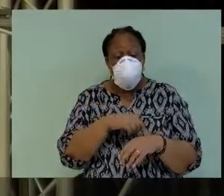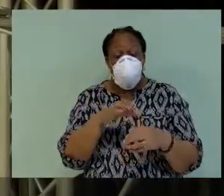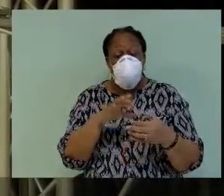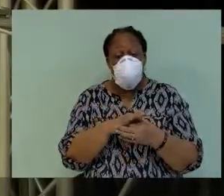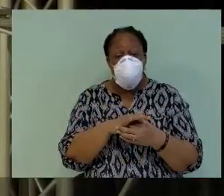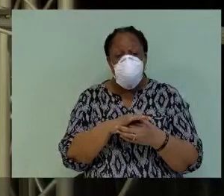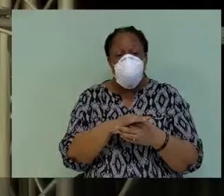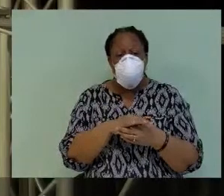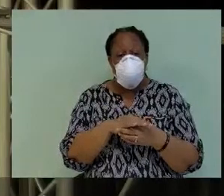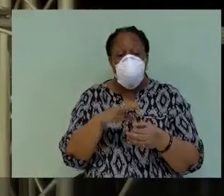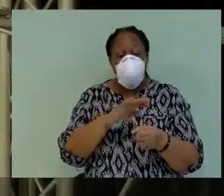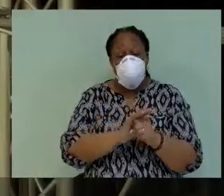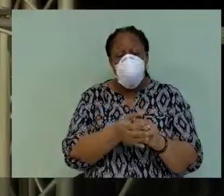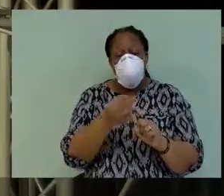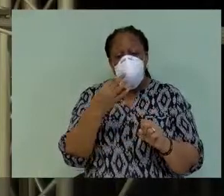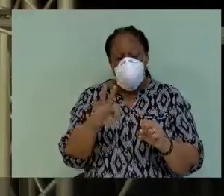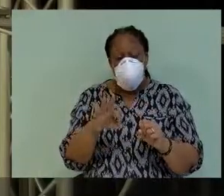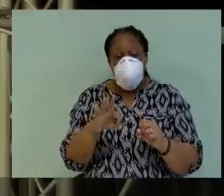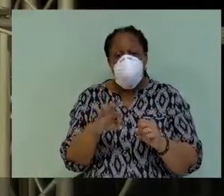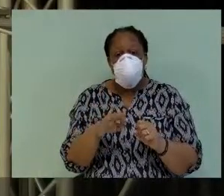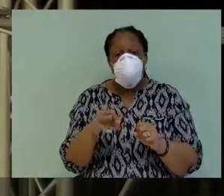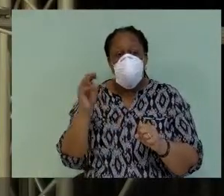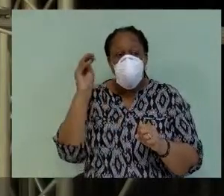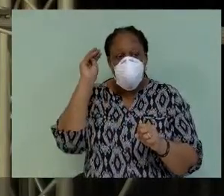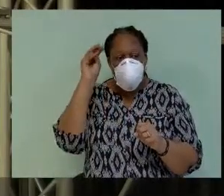a proactive approach, but